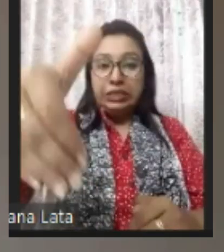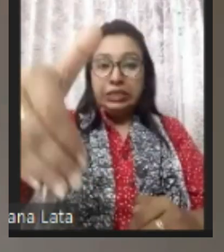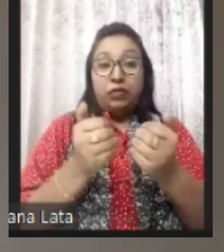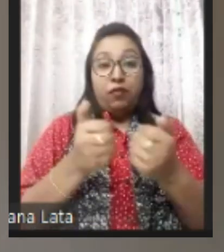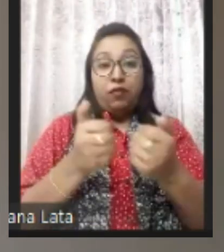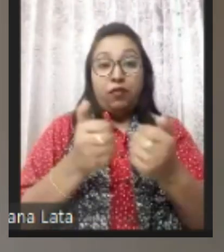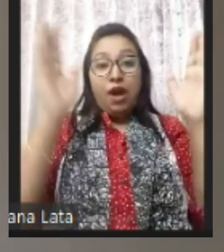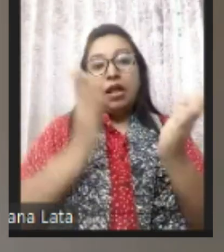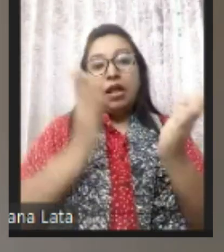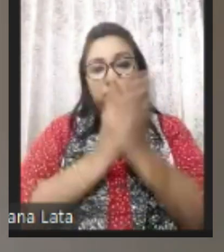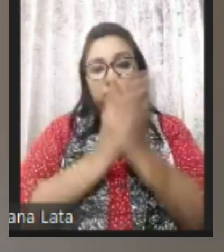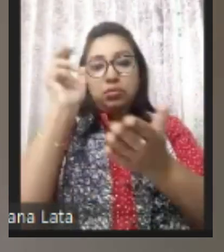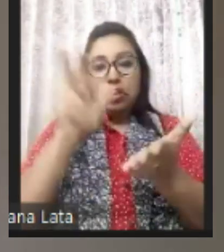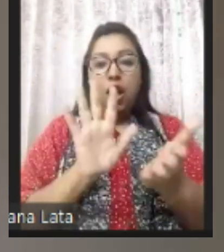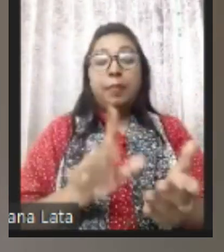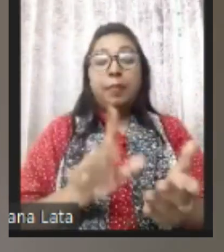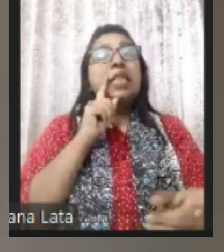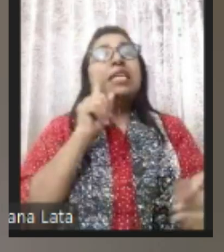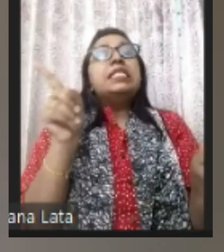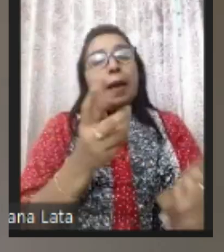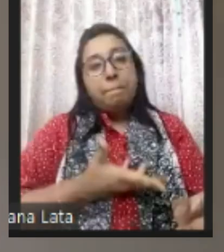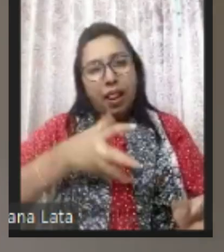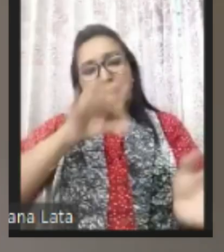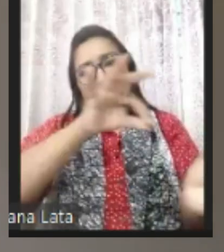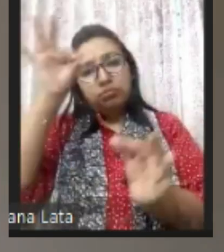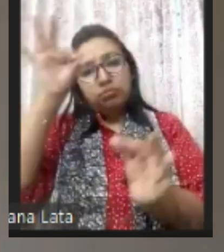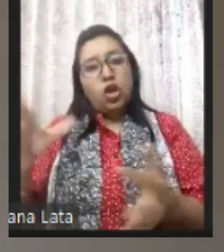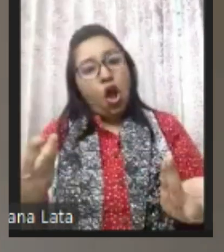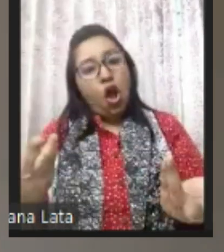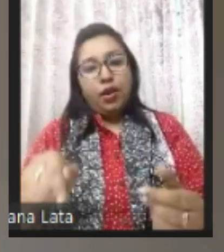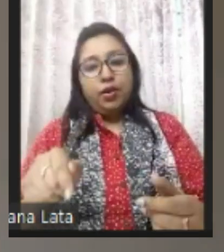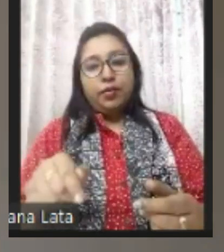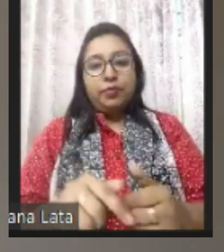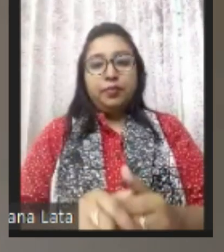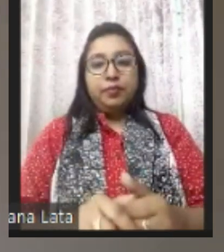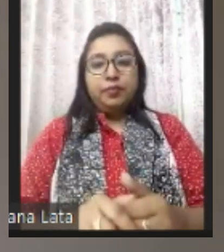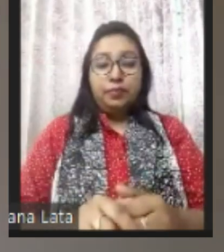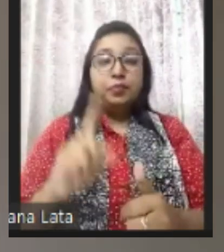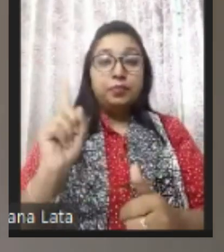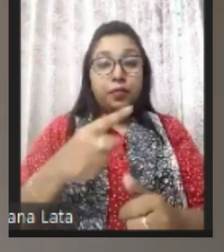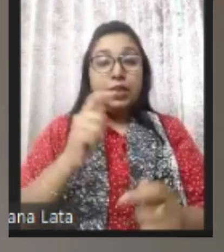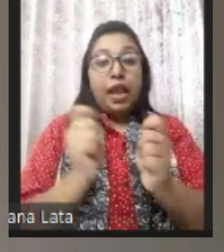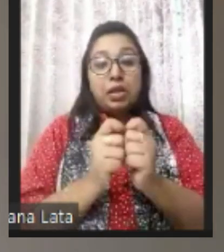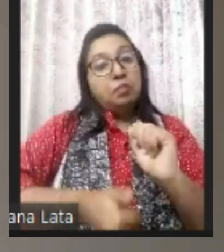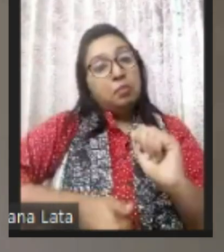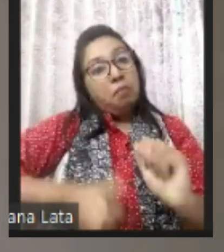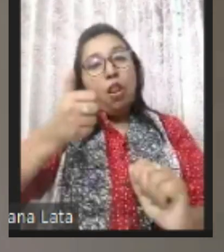Bangladesh? Well, it's obviously setting a good example, But if there